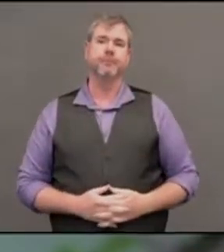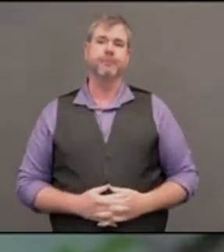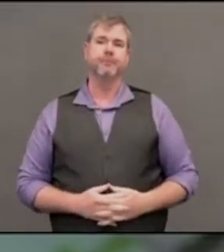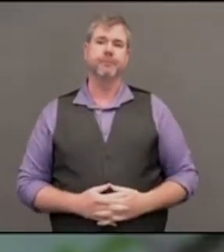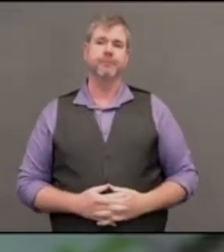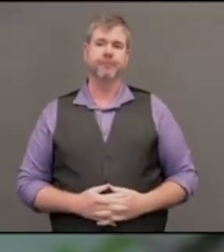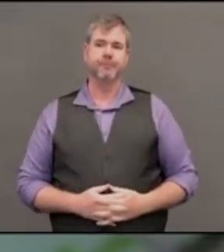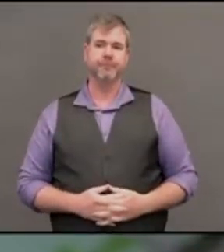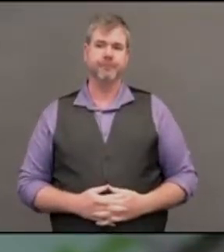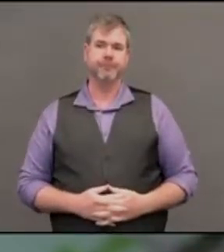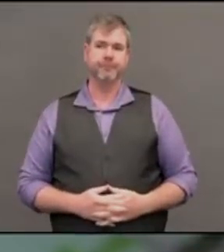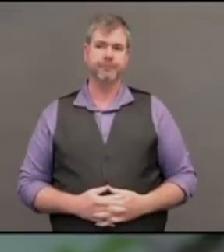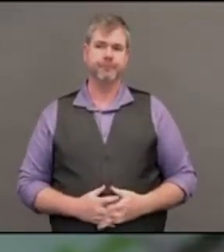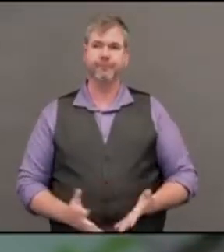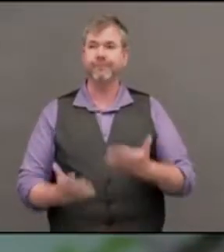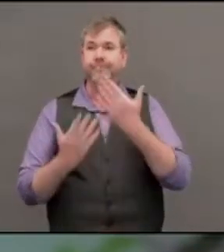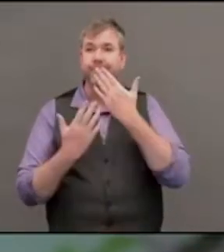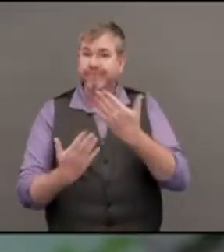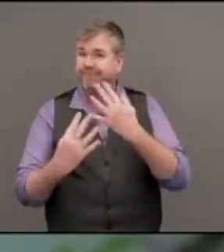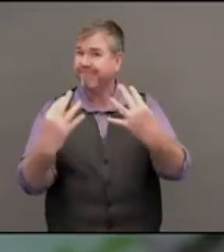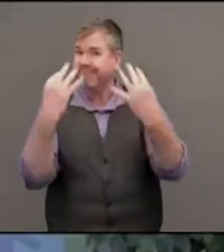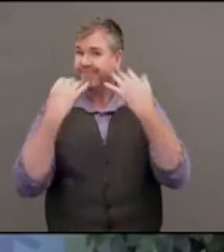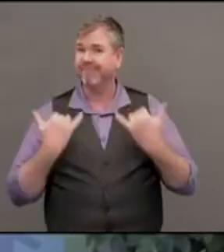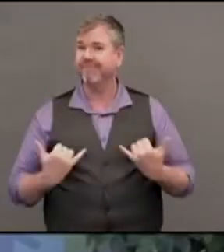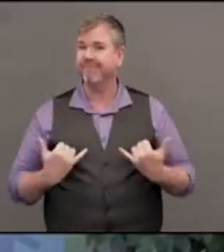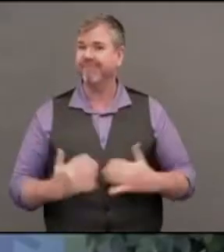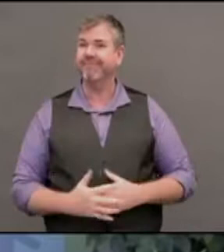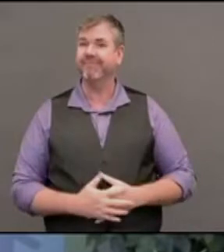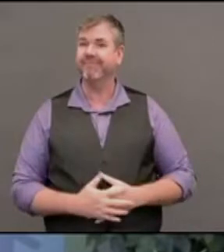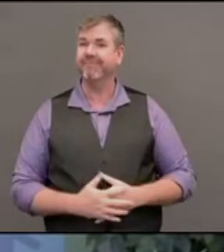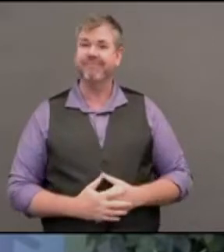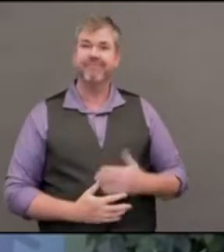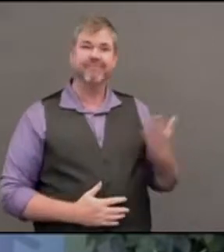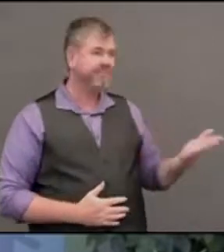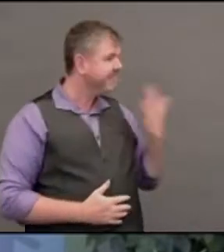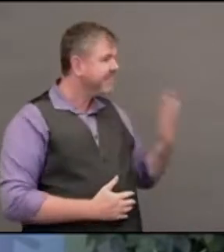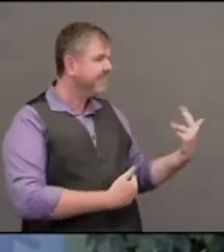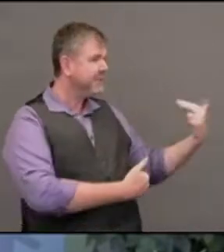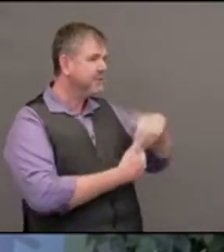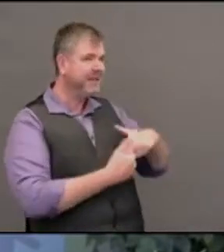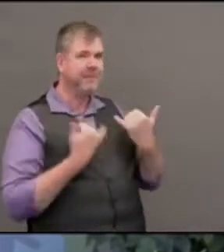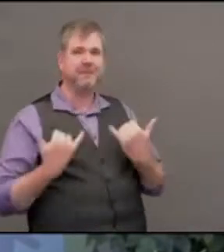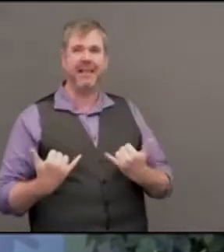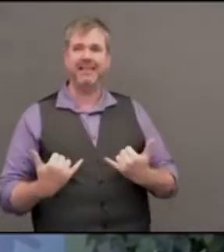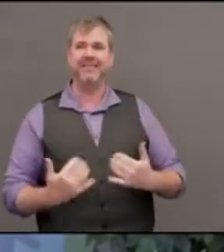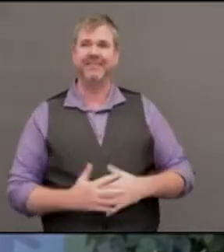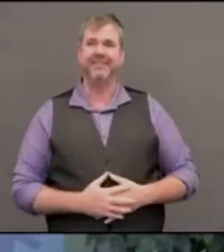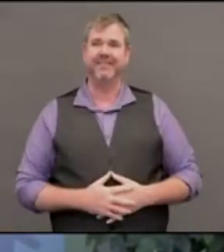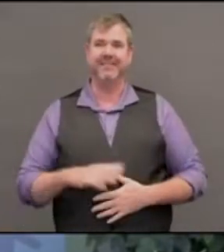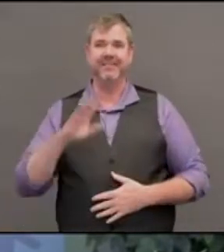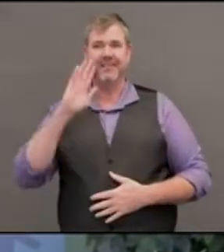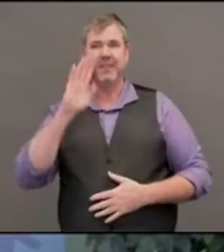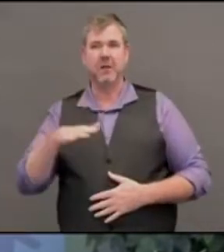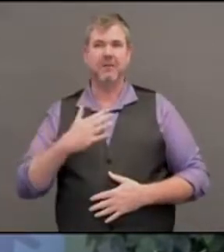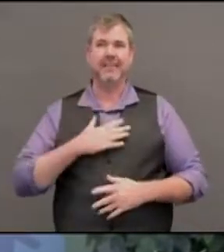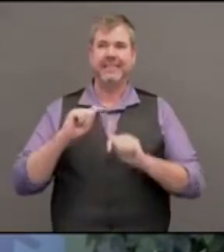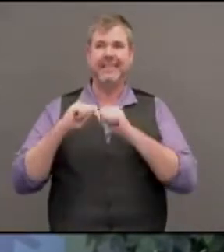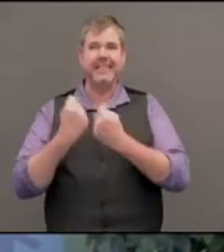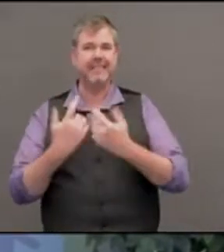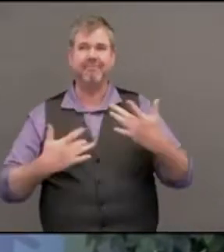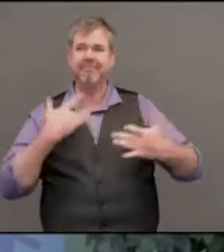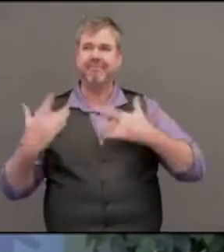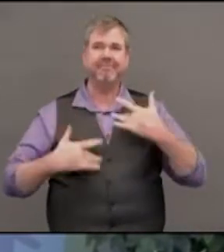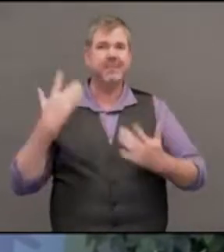morning. Thank you for being here. Thank you so much for having me, Larry. I know my team is very excited to finally get the word out there and let businesses know